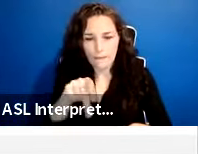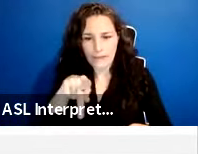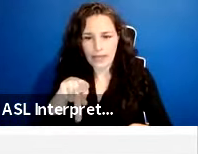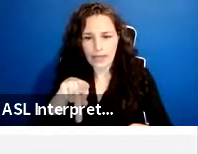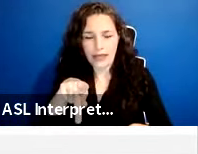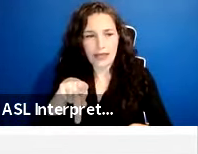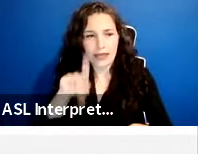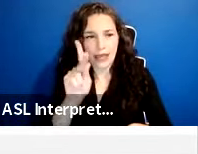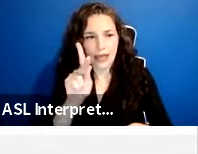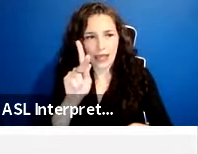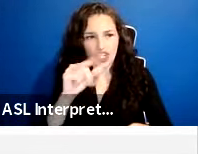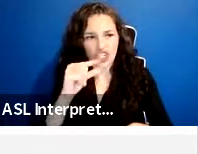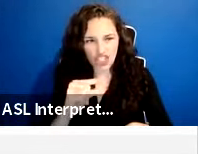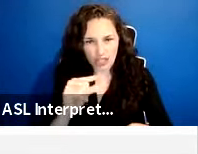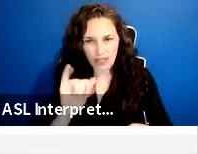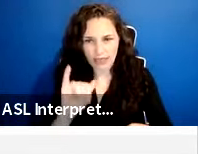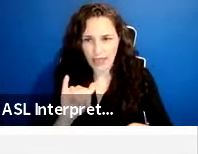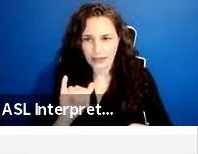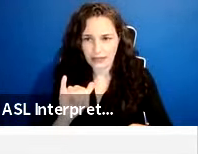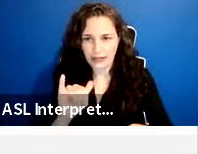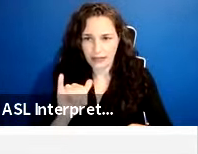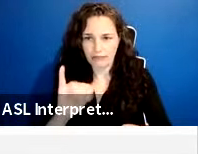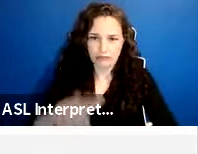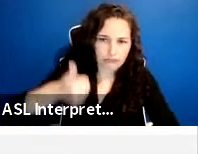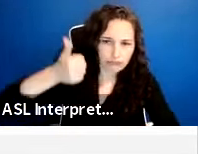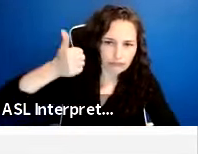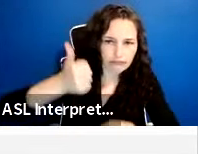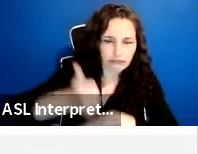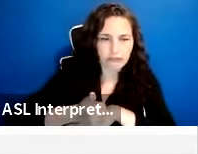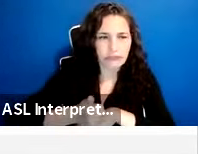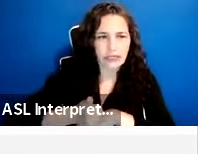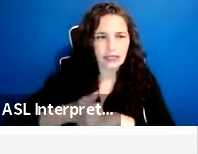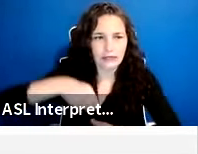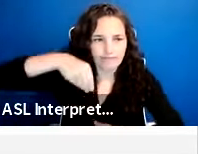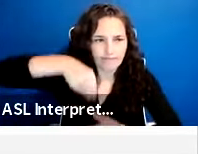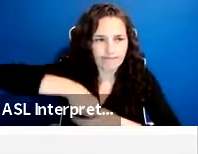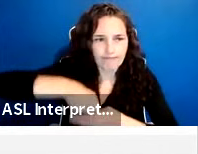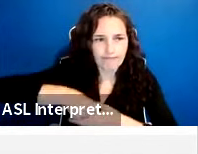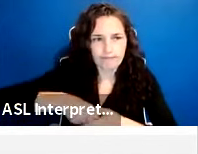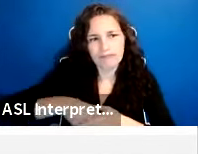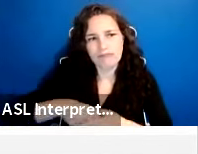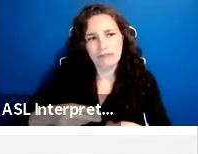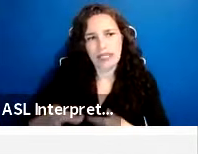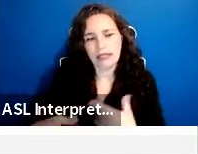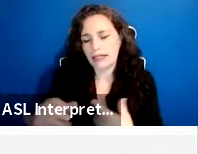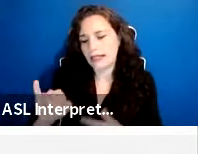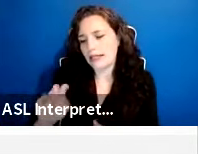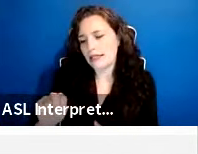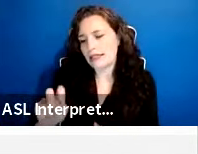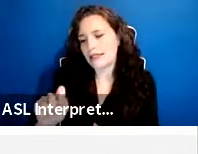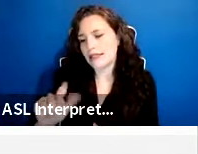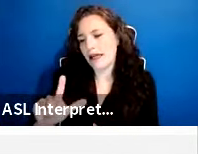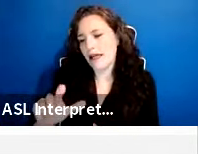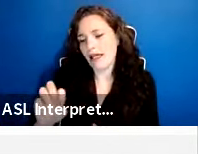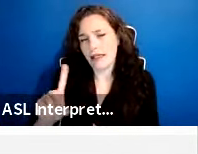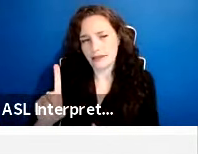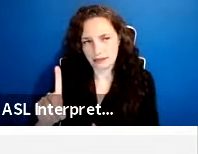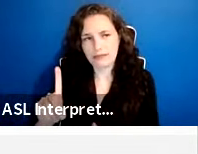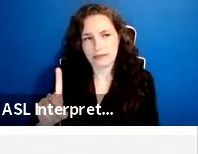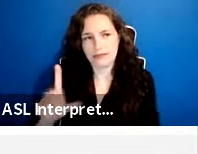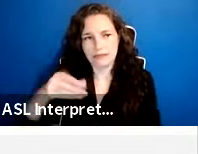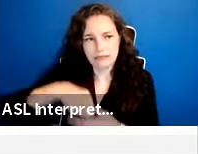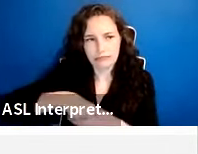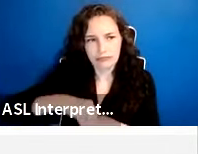zoom.pkg. That's the installation software to install the Zoom software. So I'd click twice to run